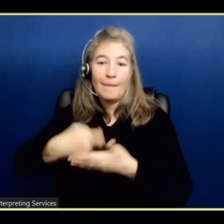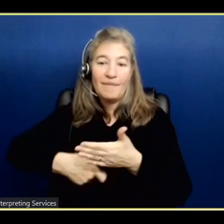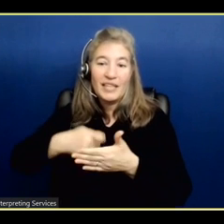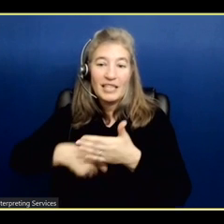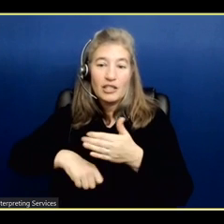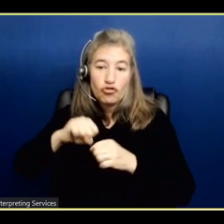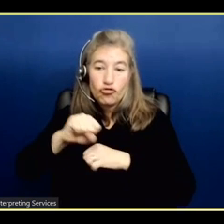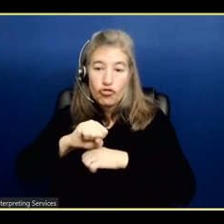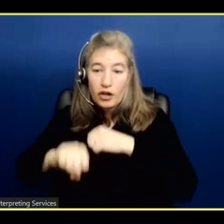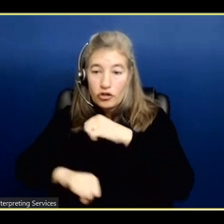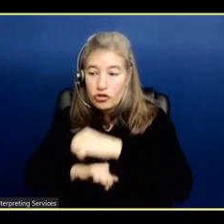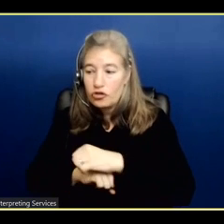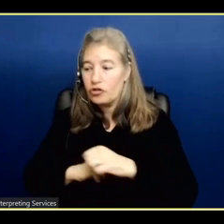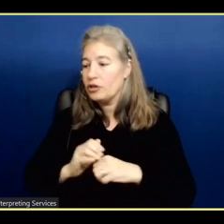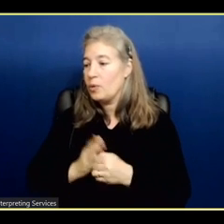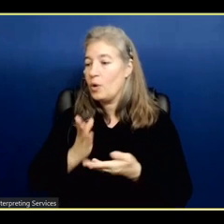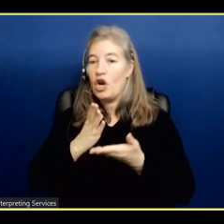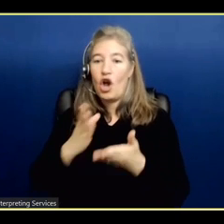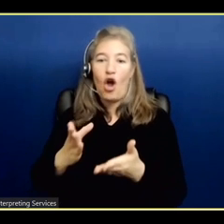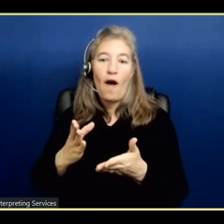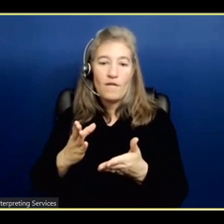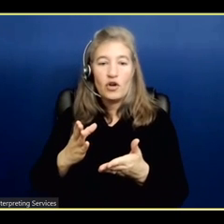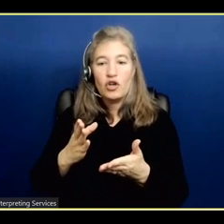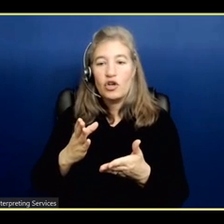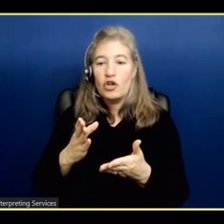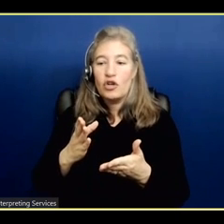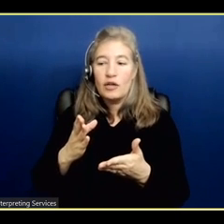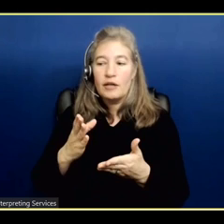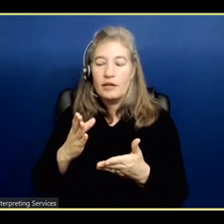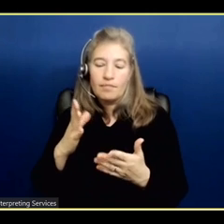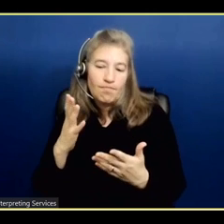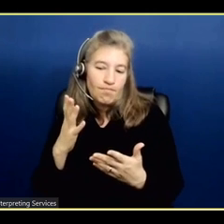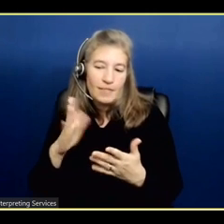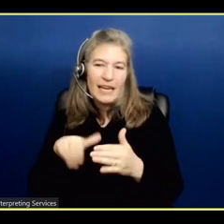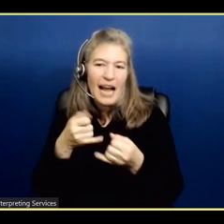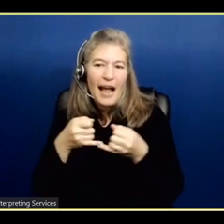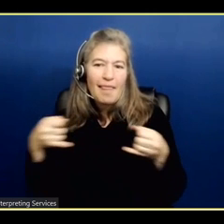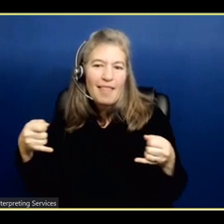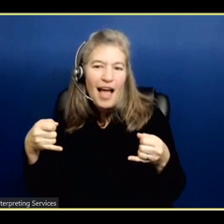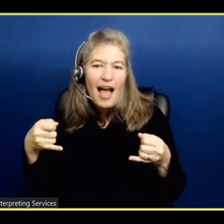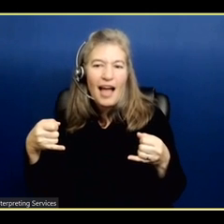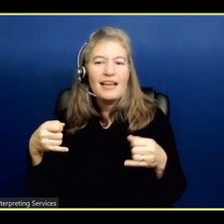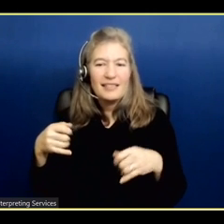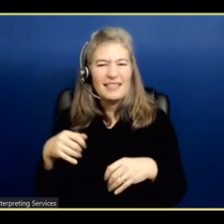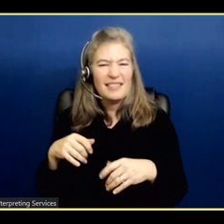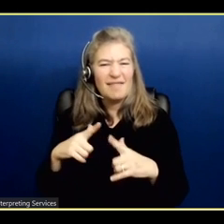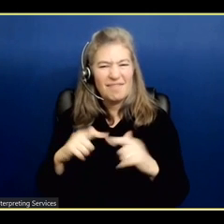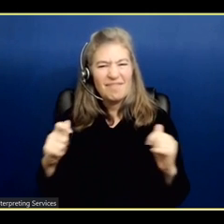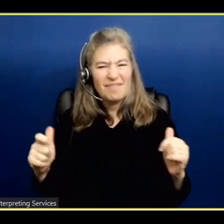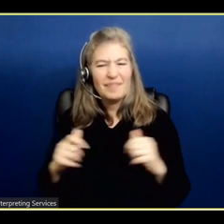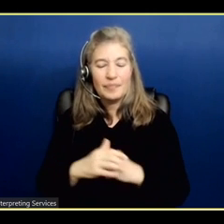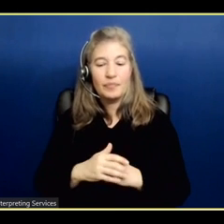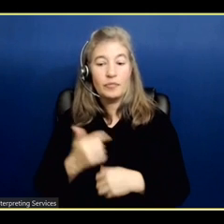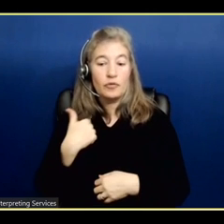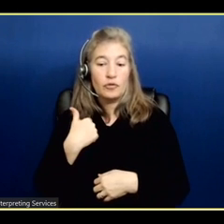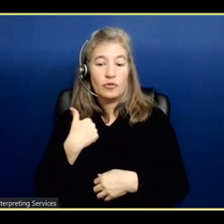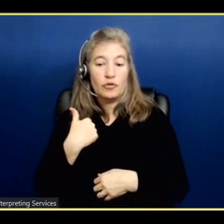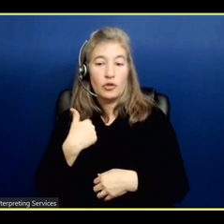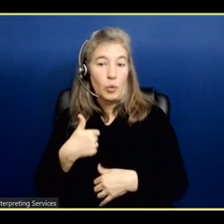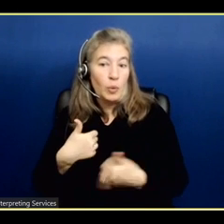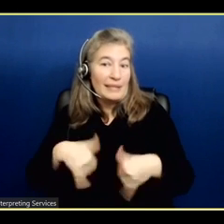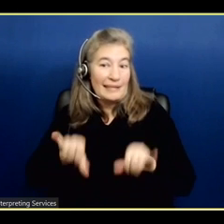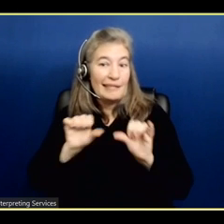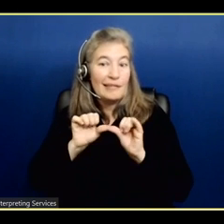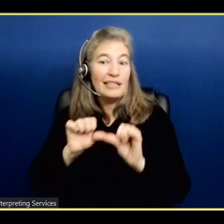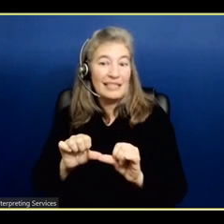used to being in. And I think recognizing when we as funders can leverage that relationship is really important. Also encouraging